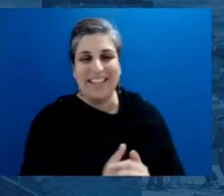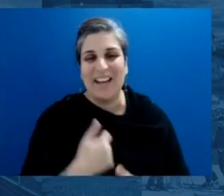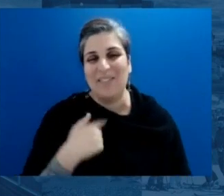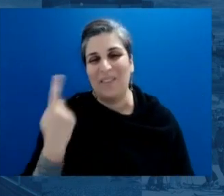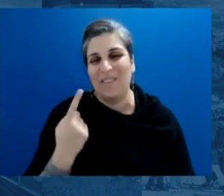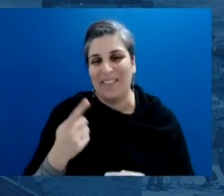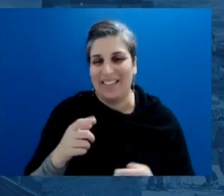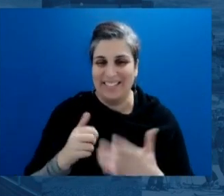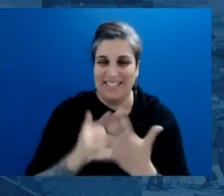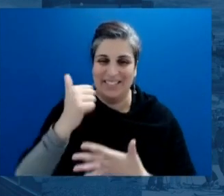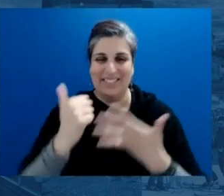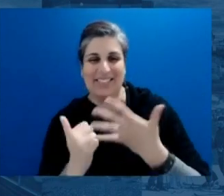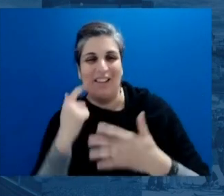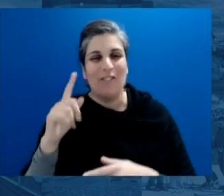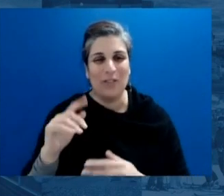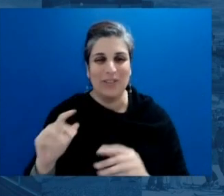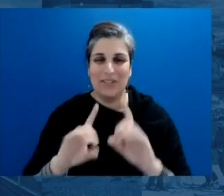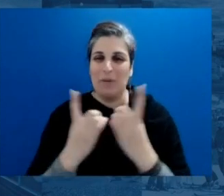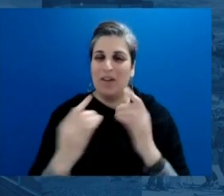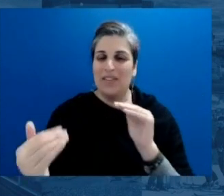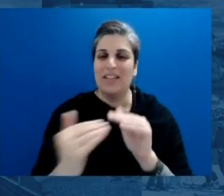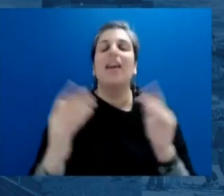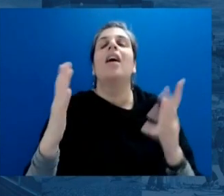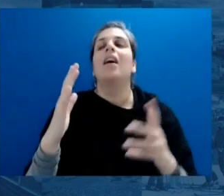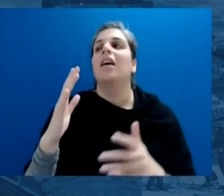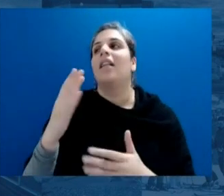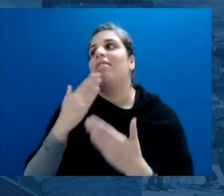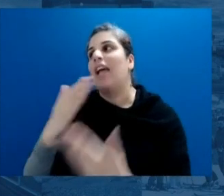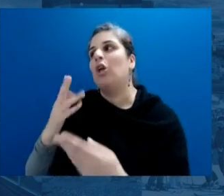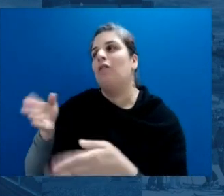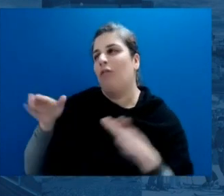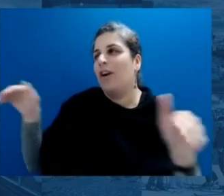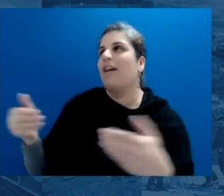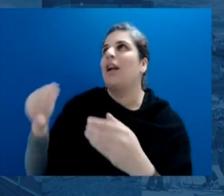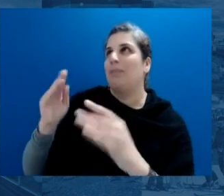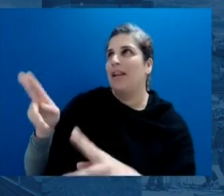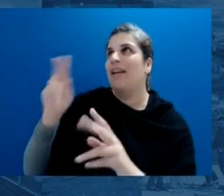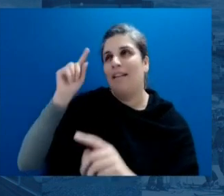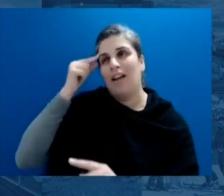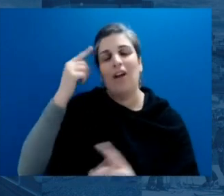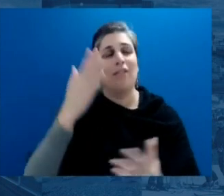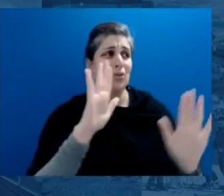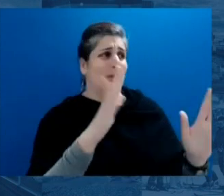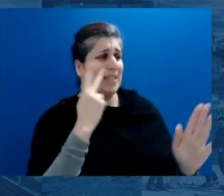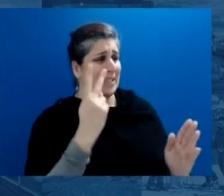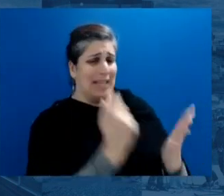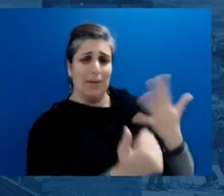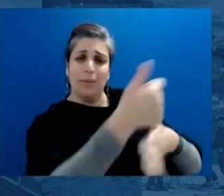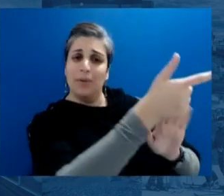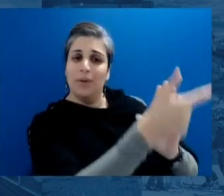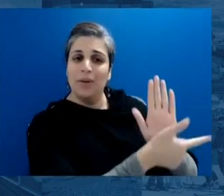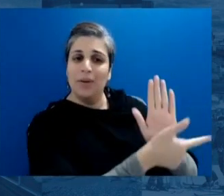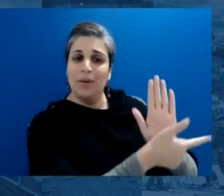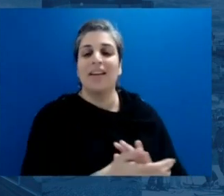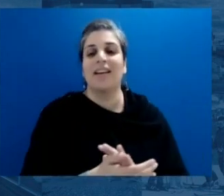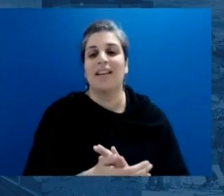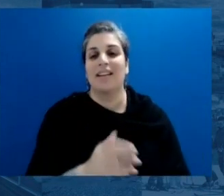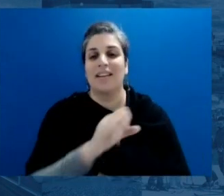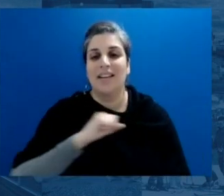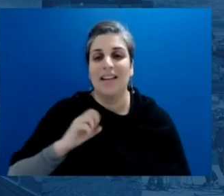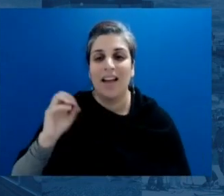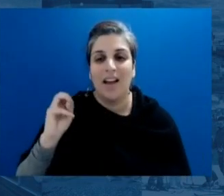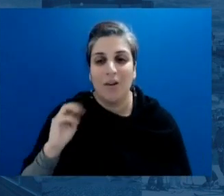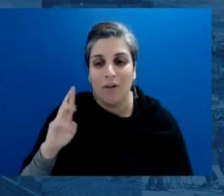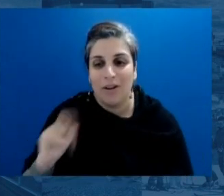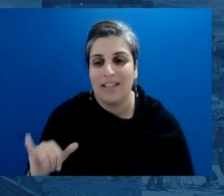so happy to be here. Thank you for inviting me, Governor, and it's wonderful to see the Attorney General and Senator Comrie and Assemblymember